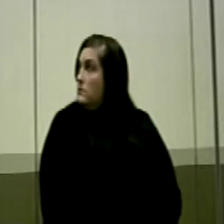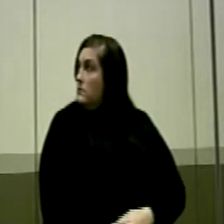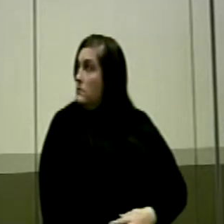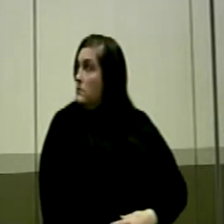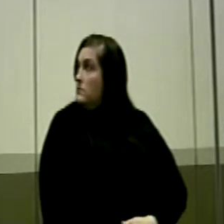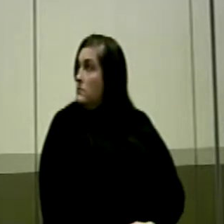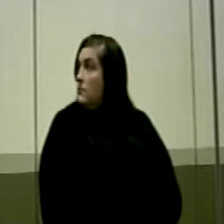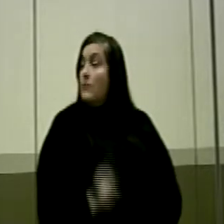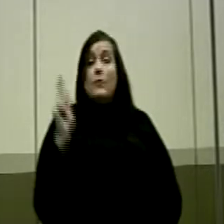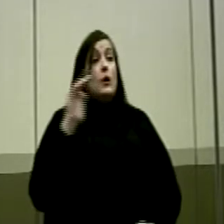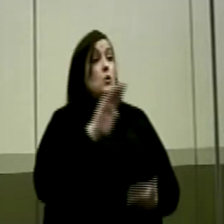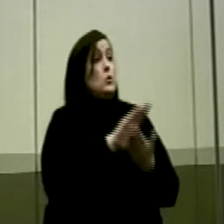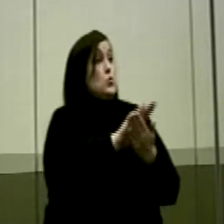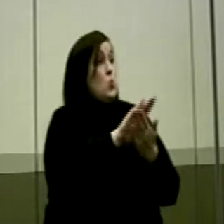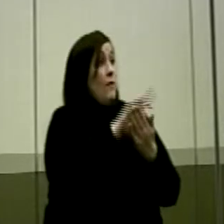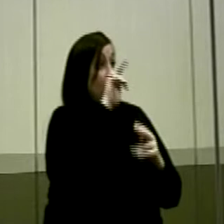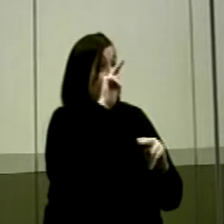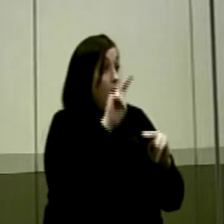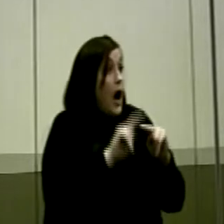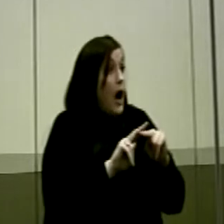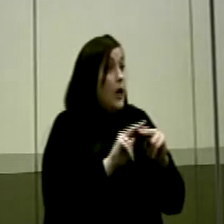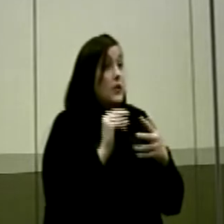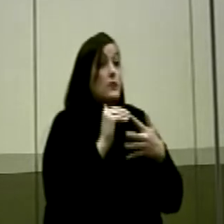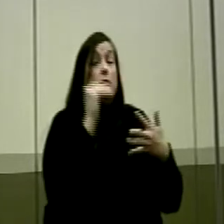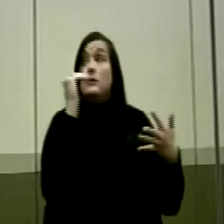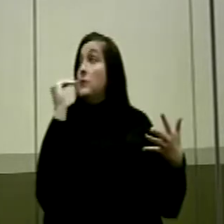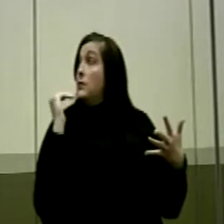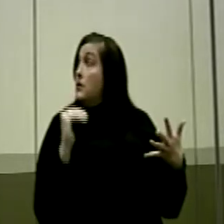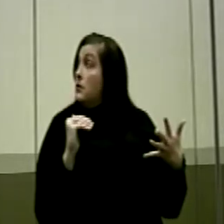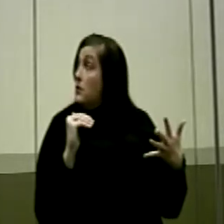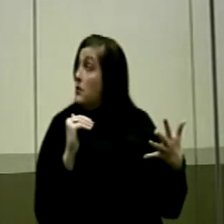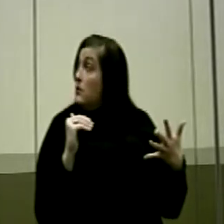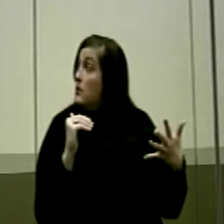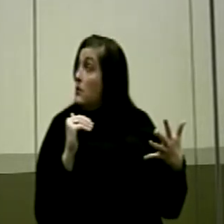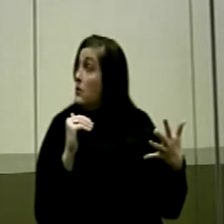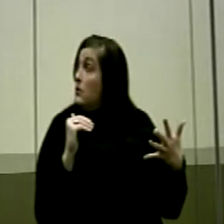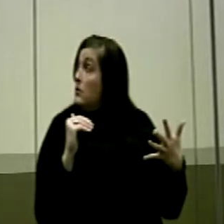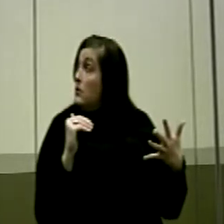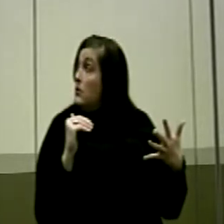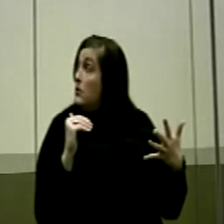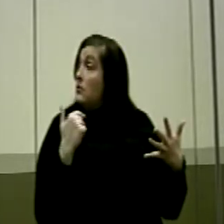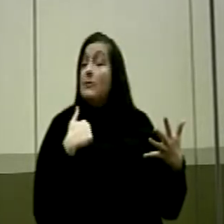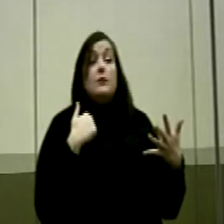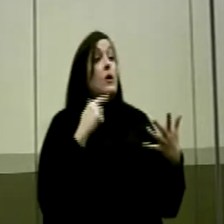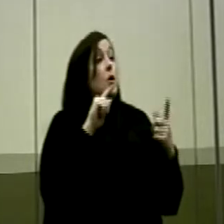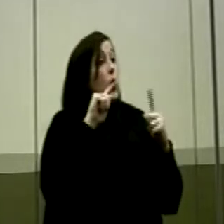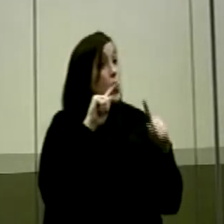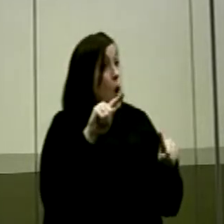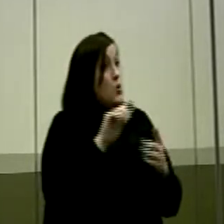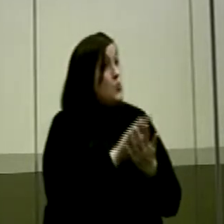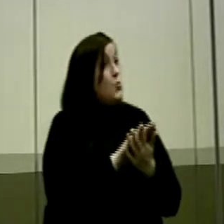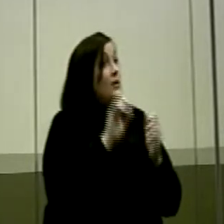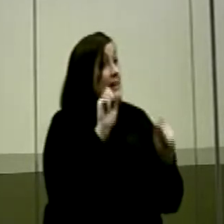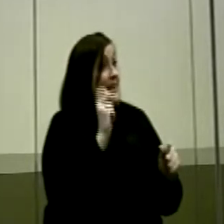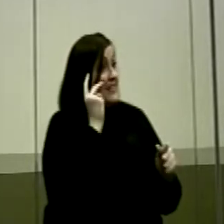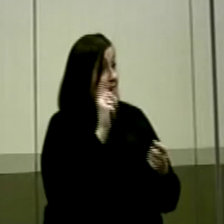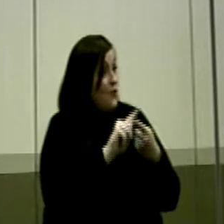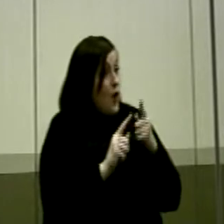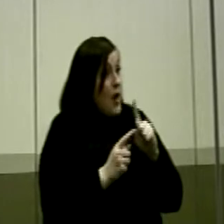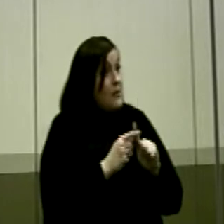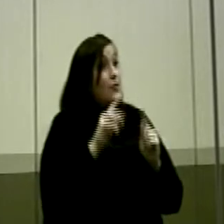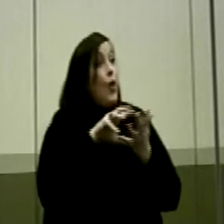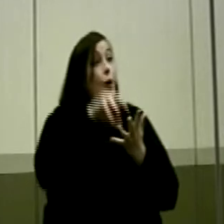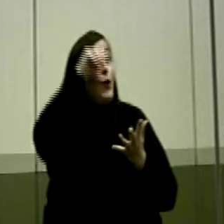That school is fun. What happens when you go to school? Gets to see friends, learn